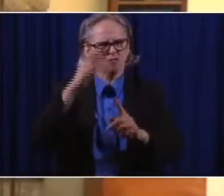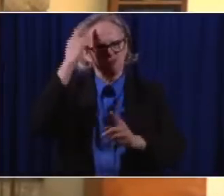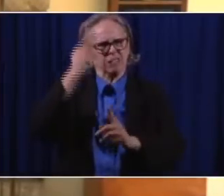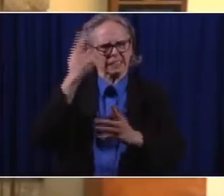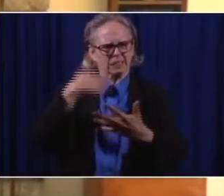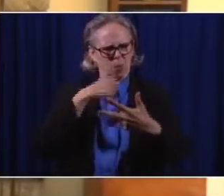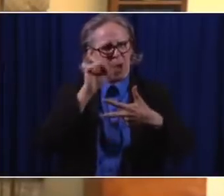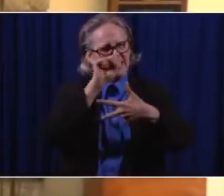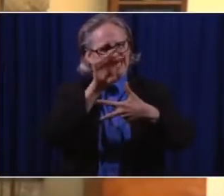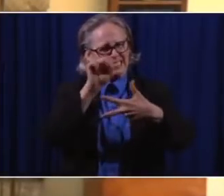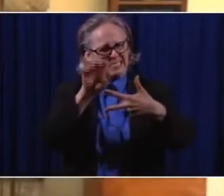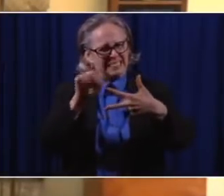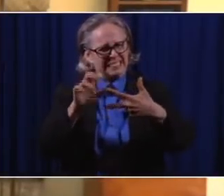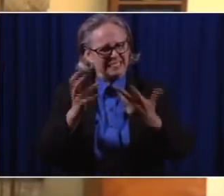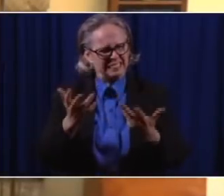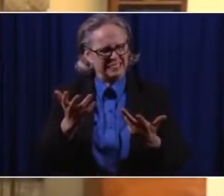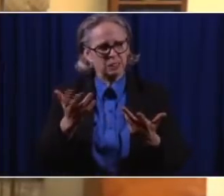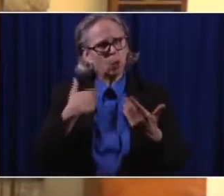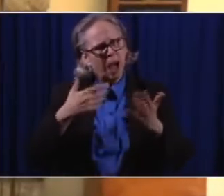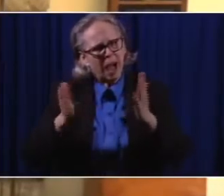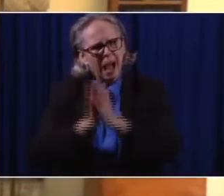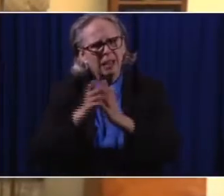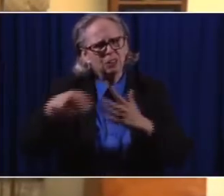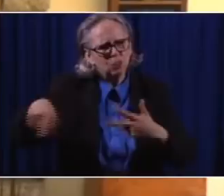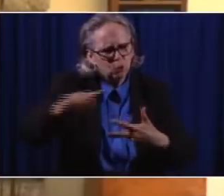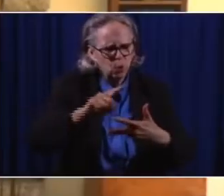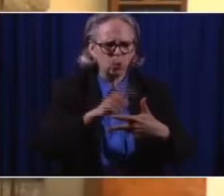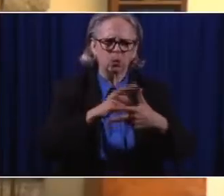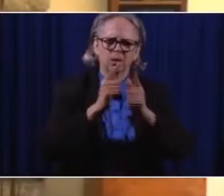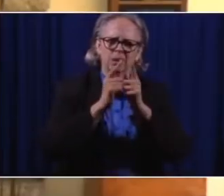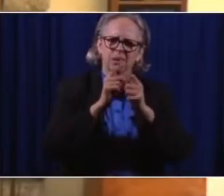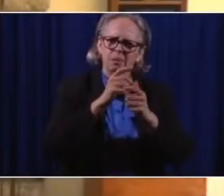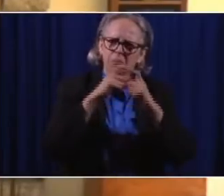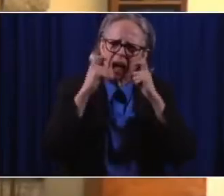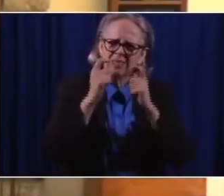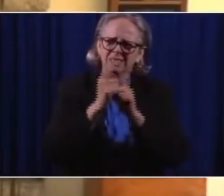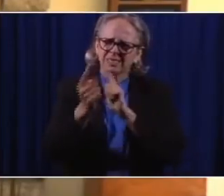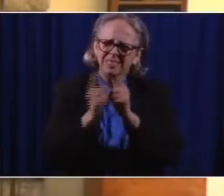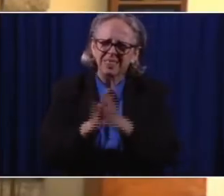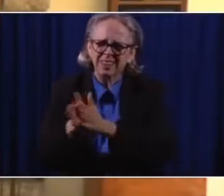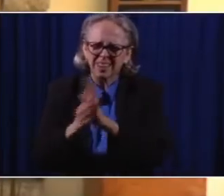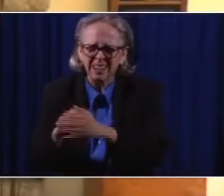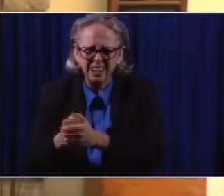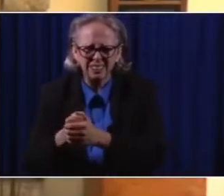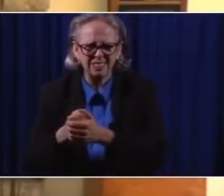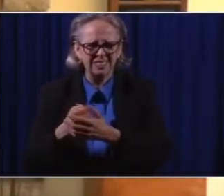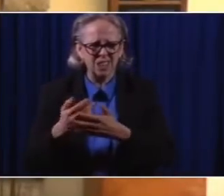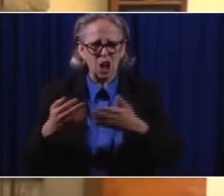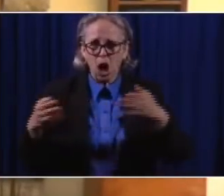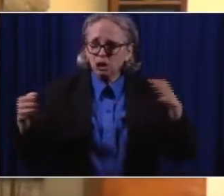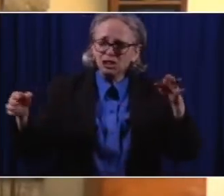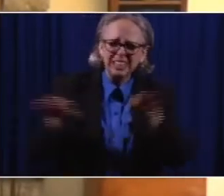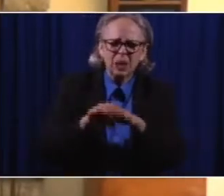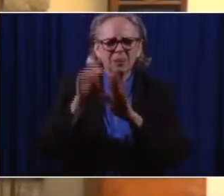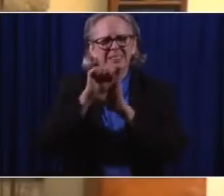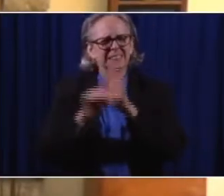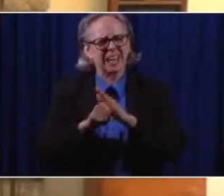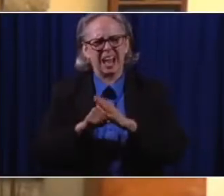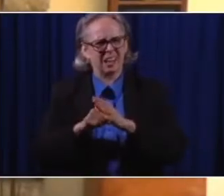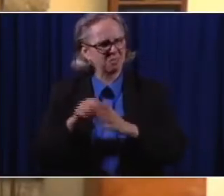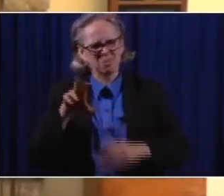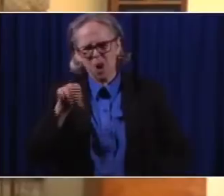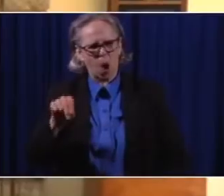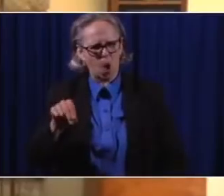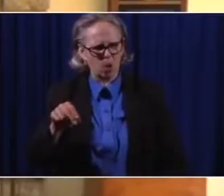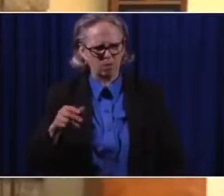about. But we're not looking at a shutdown. And the reason we're not looking at a shutdown is we know the cost. I